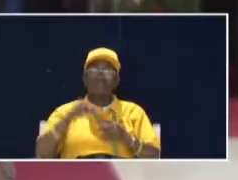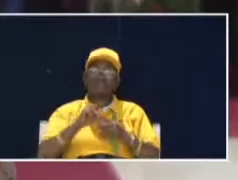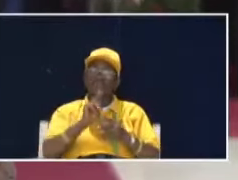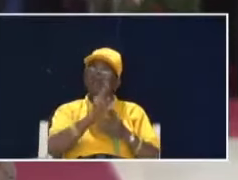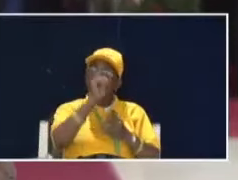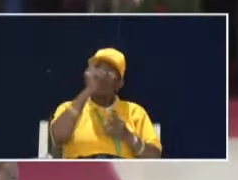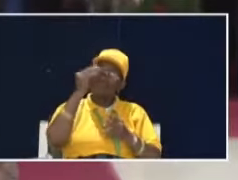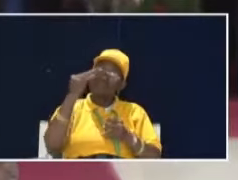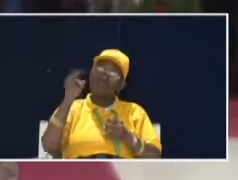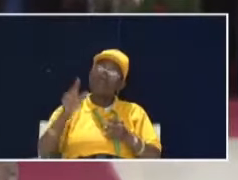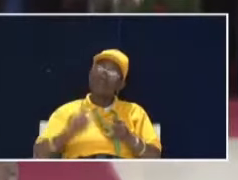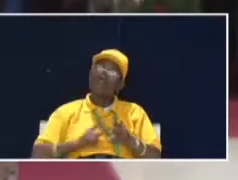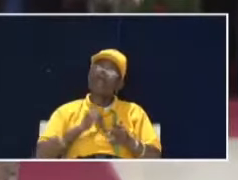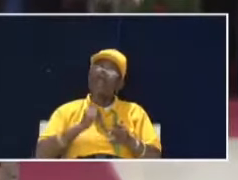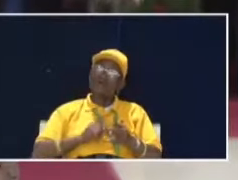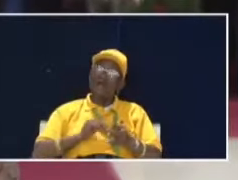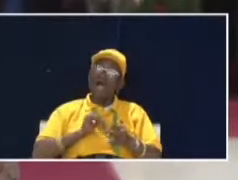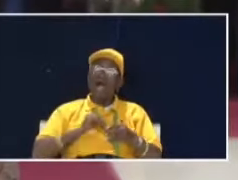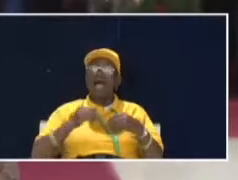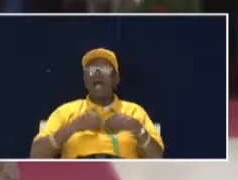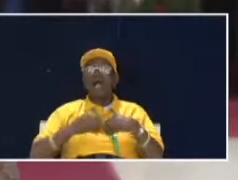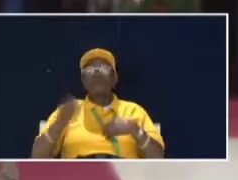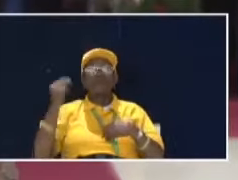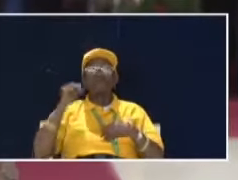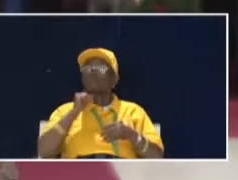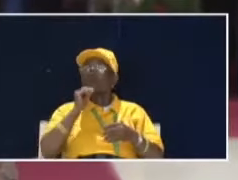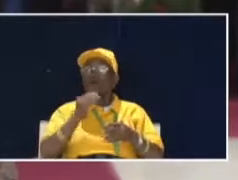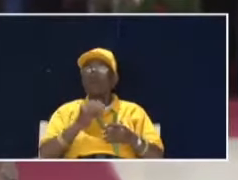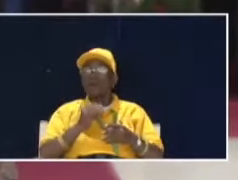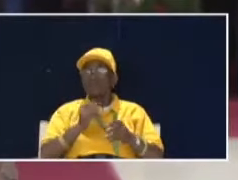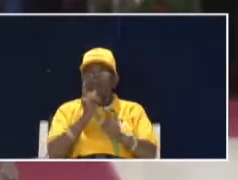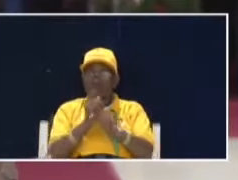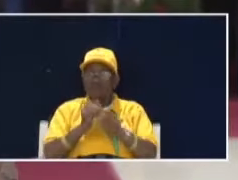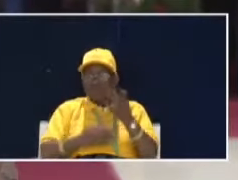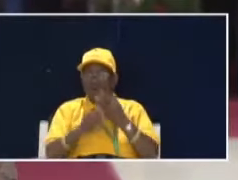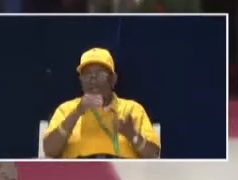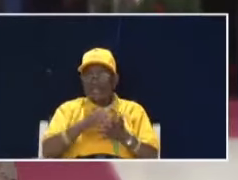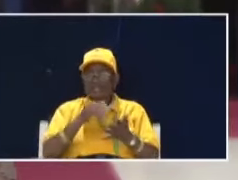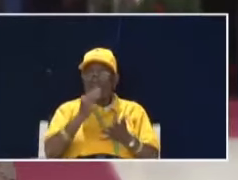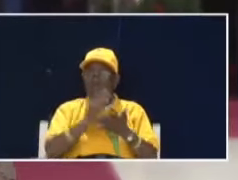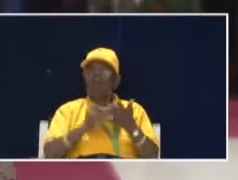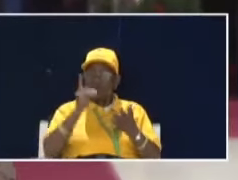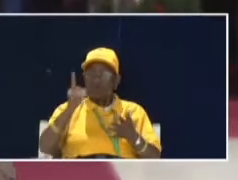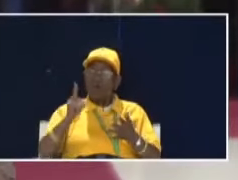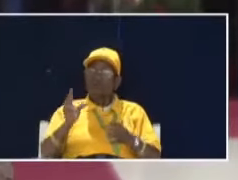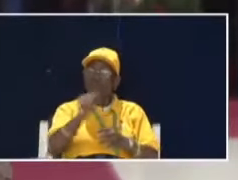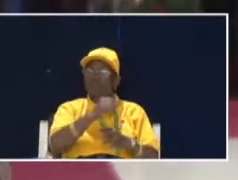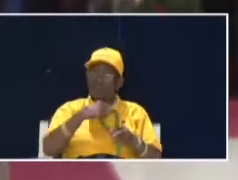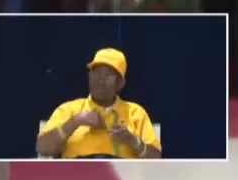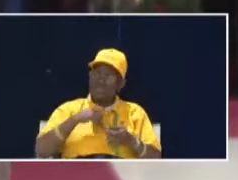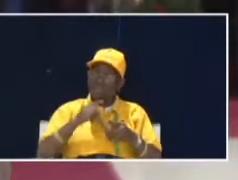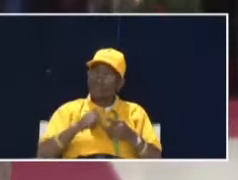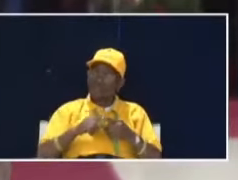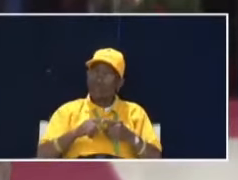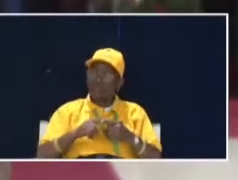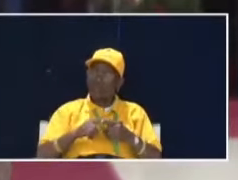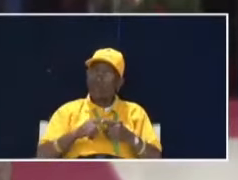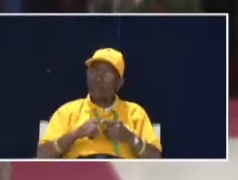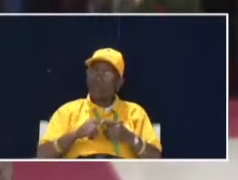born again, and someone took me to a garden of a fellow